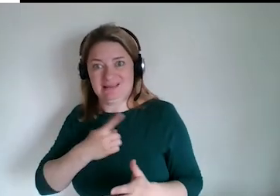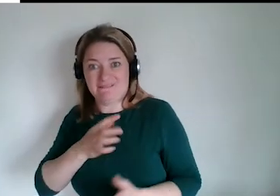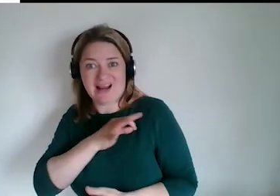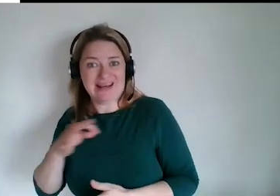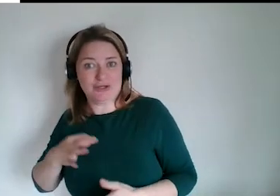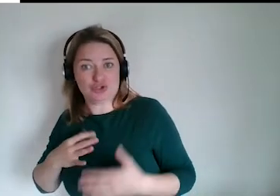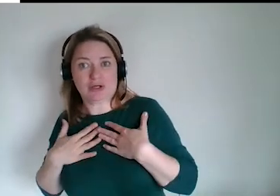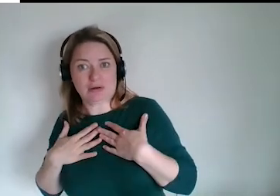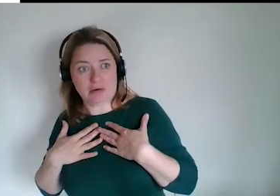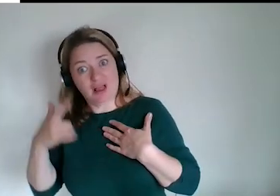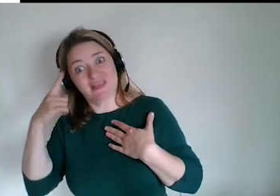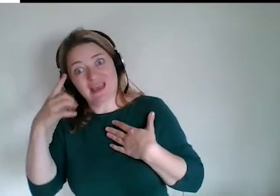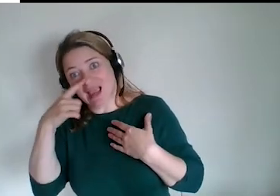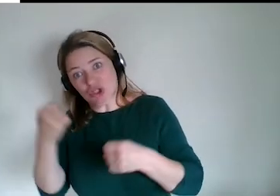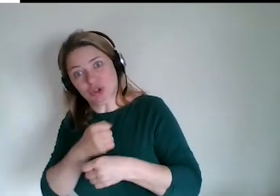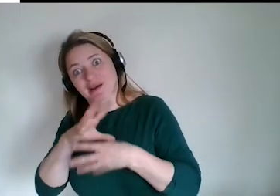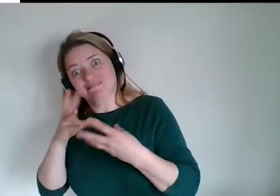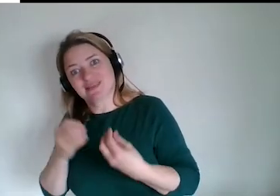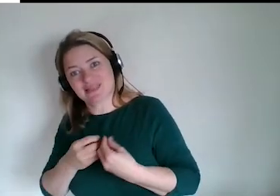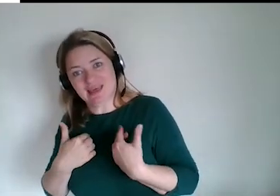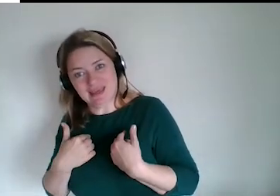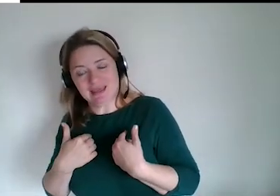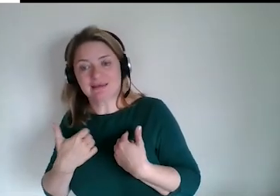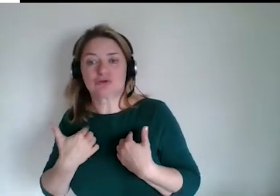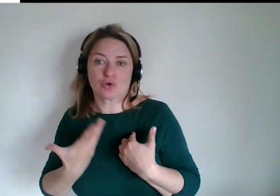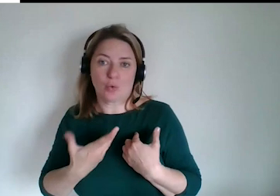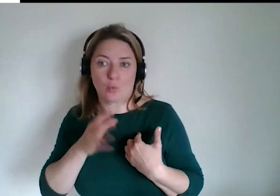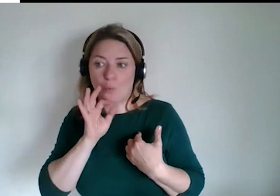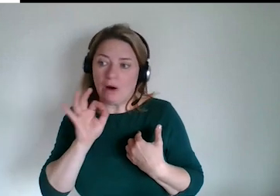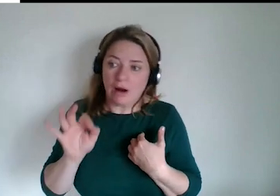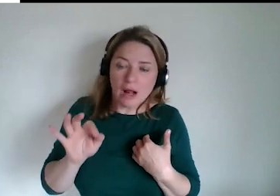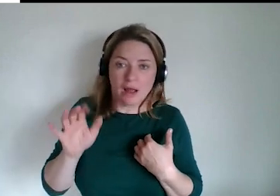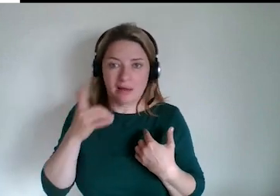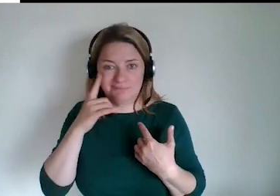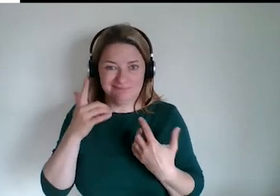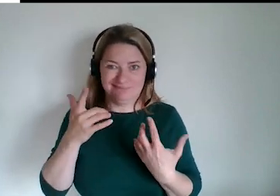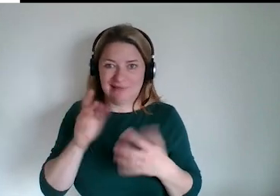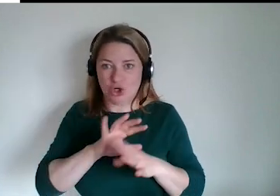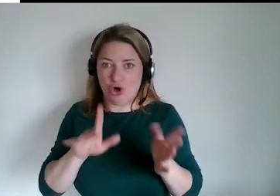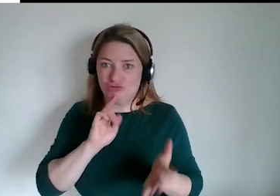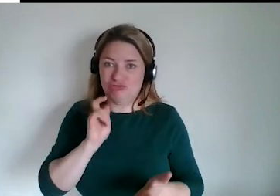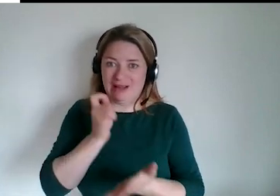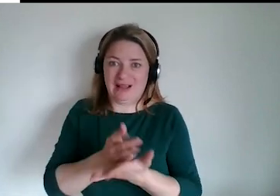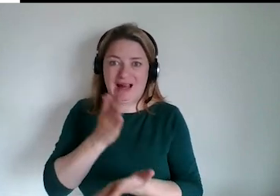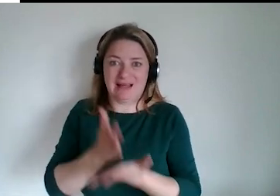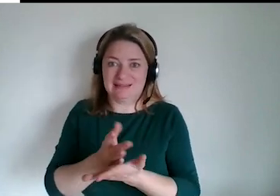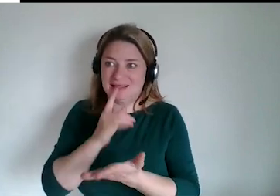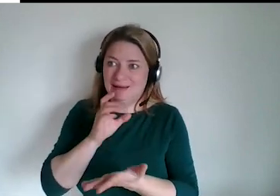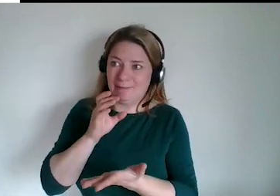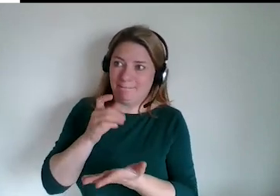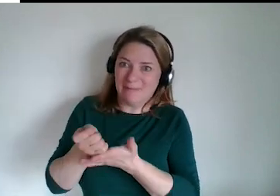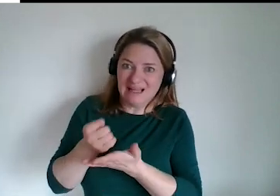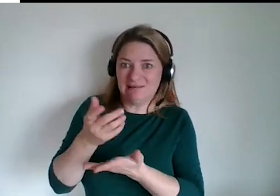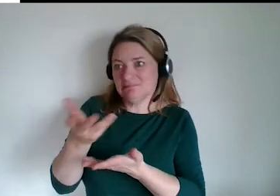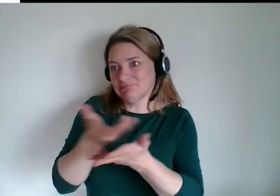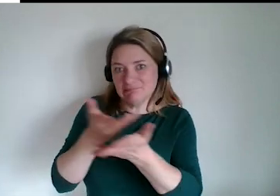is, we think we can do everything, and we put in a naive and unrealistic bid, having spoken